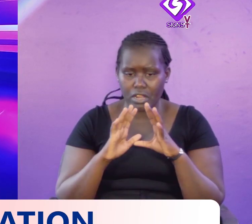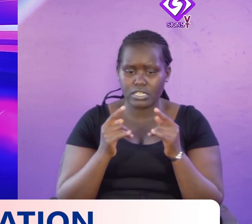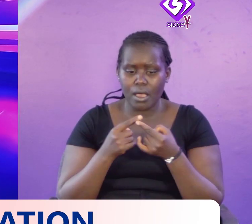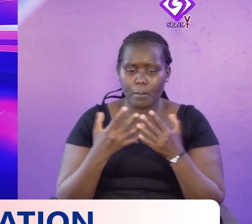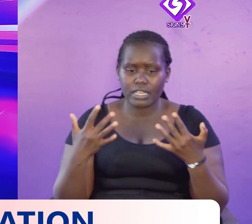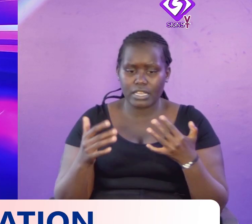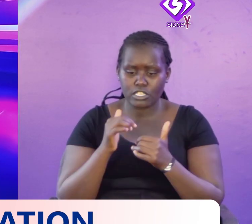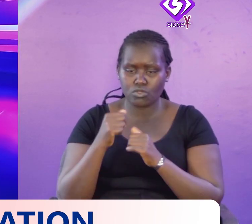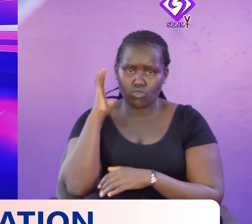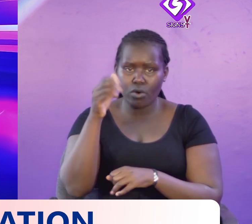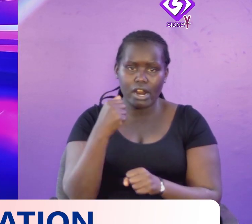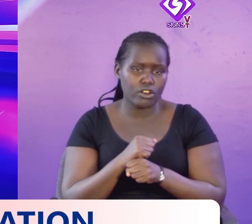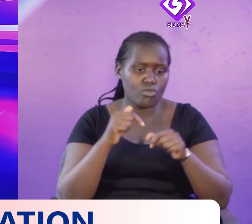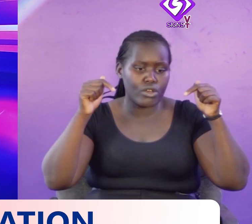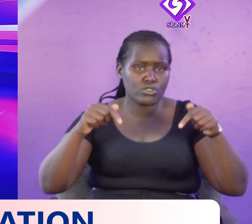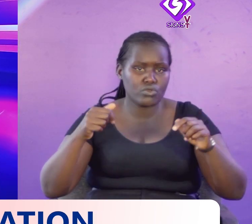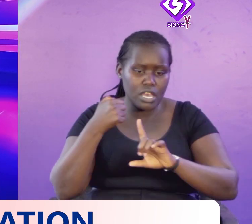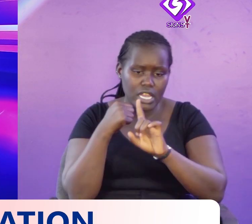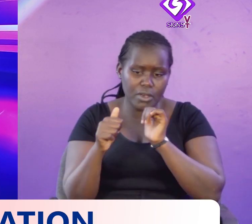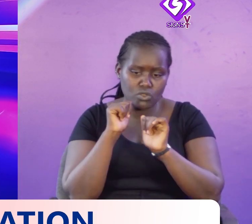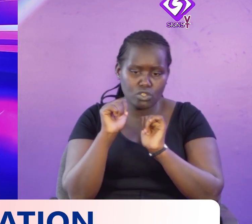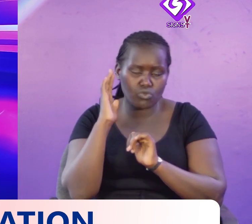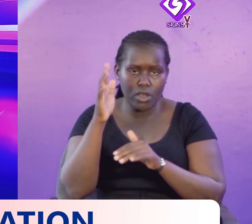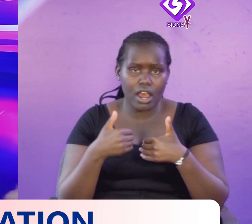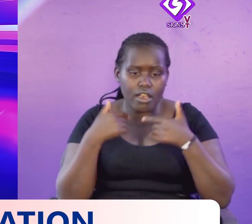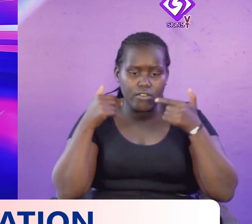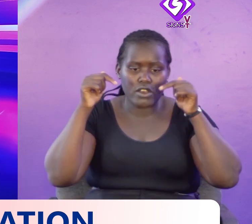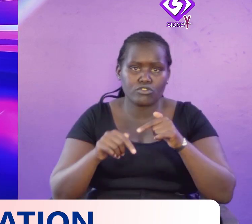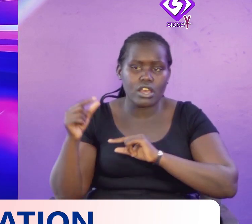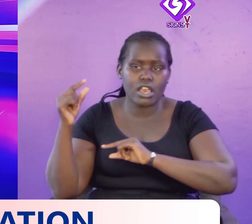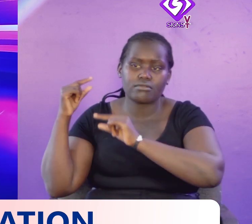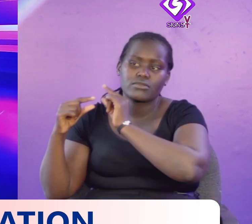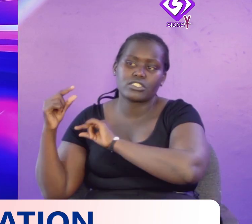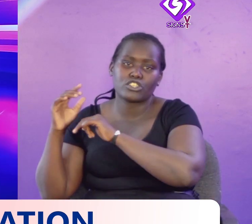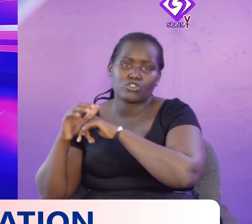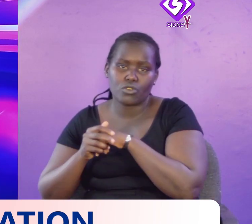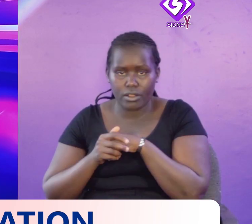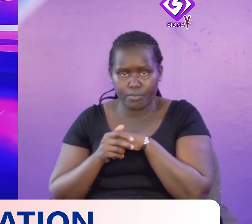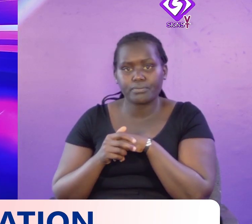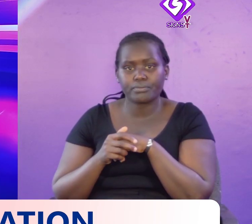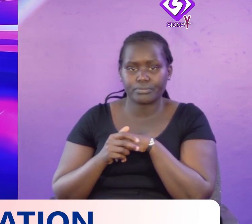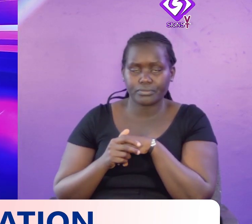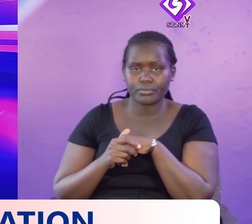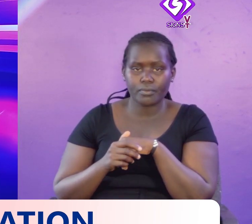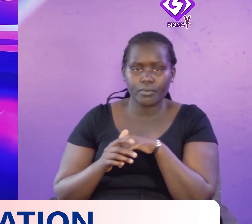do today, the impact he will create today, Yes. are generational. Yes. An example again, let me tell